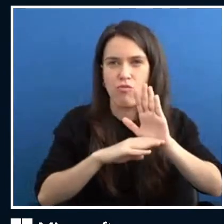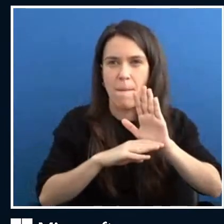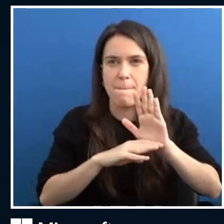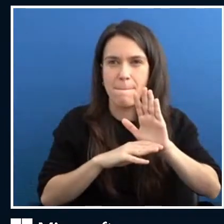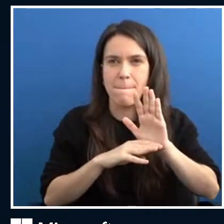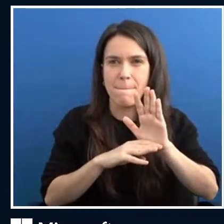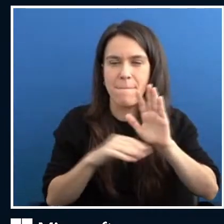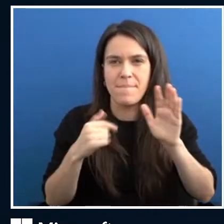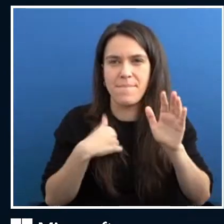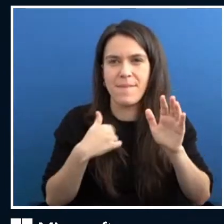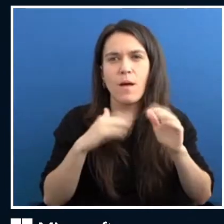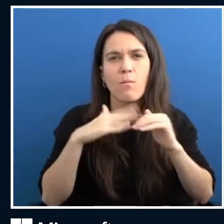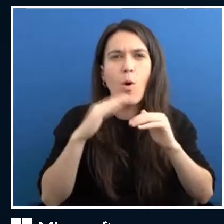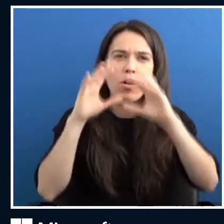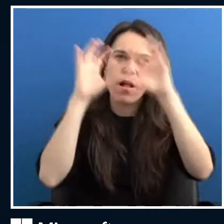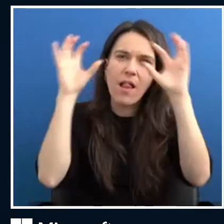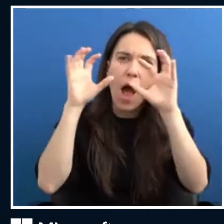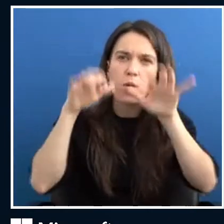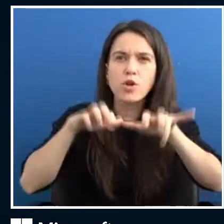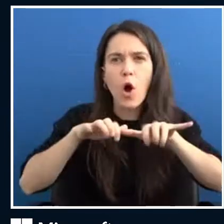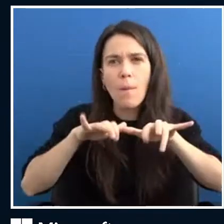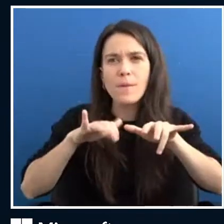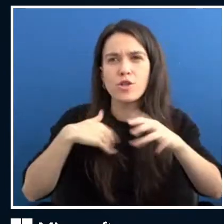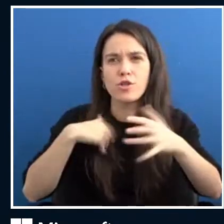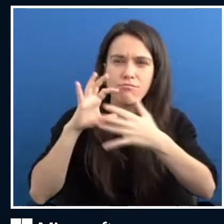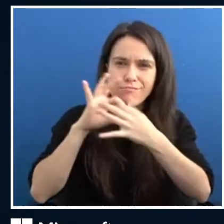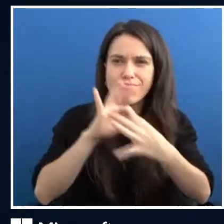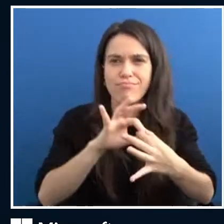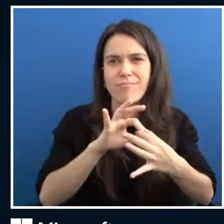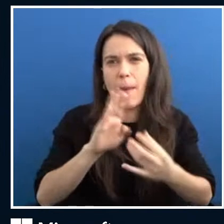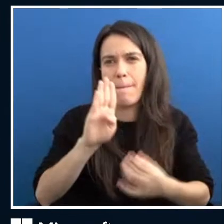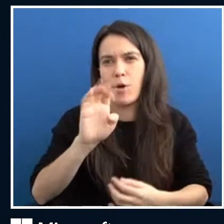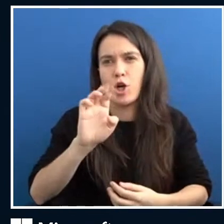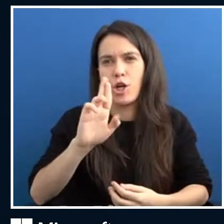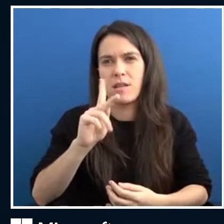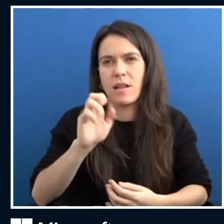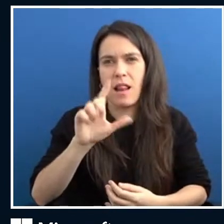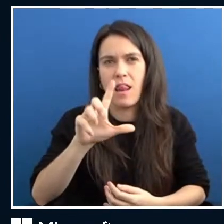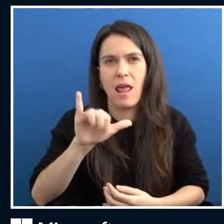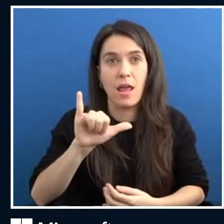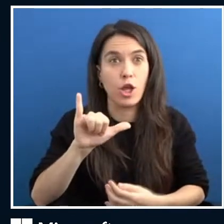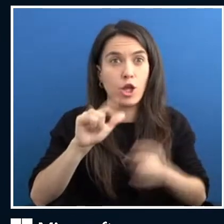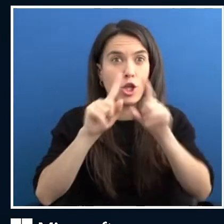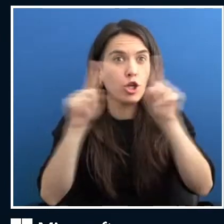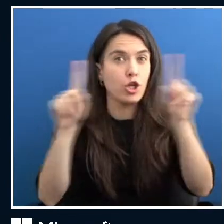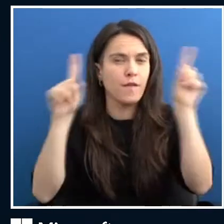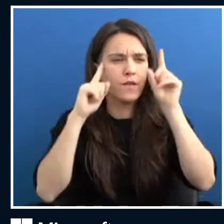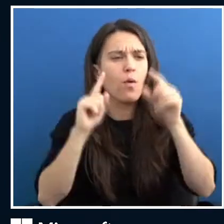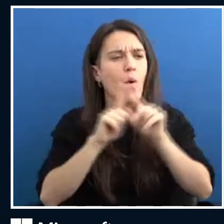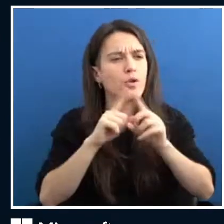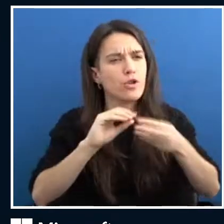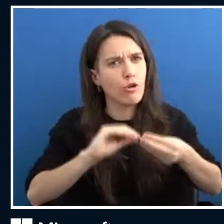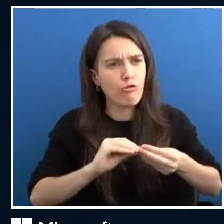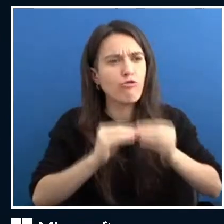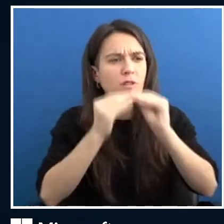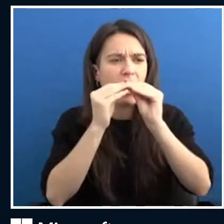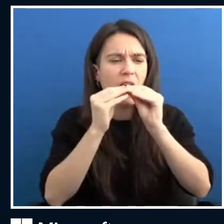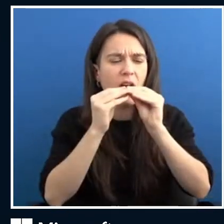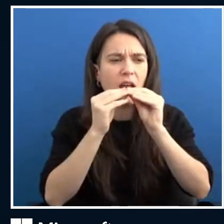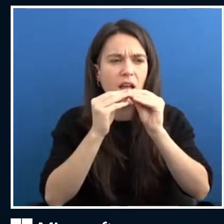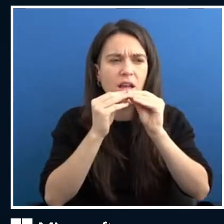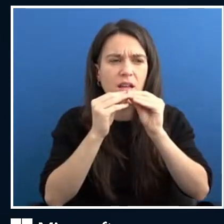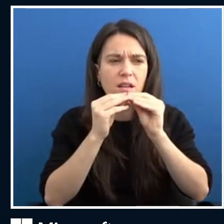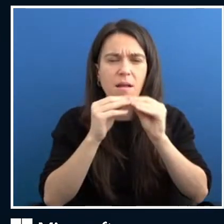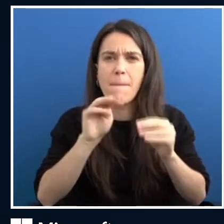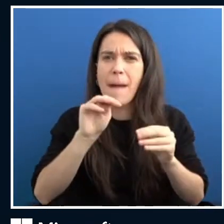cloud computing, ML ops, DevOps, and I also have created courses for Udacity and Microsoft